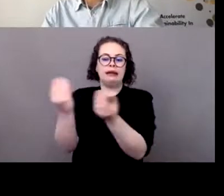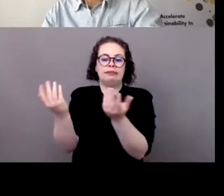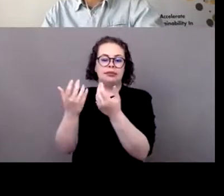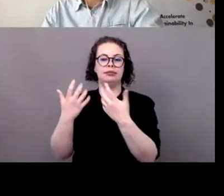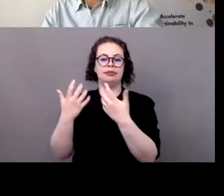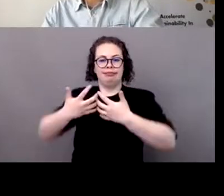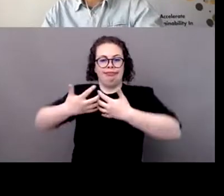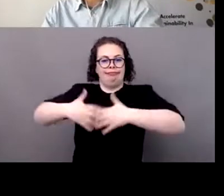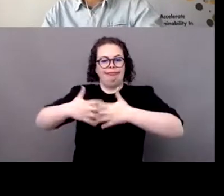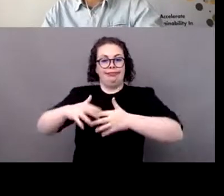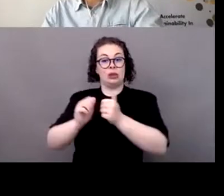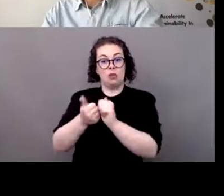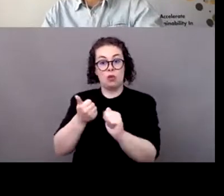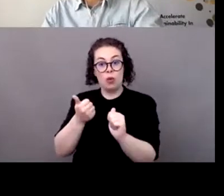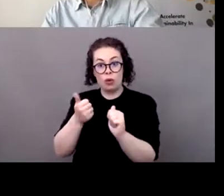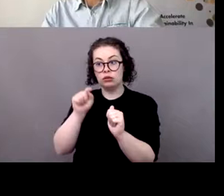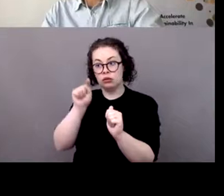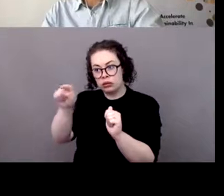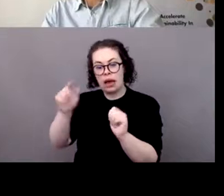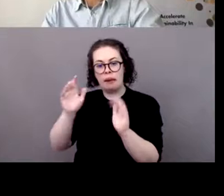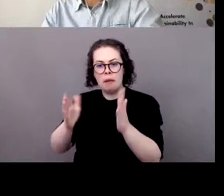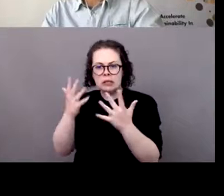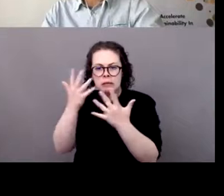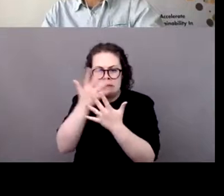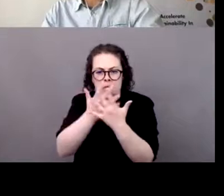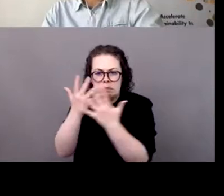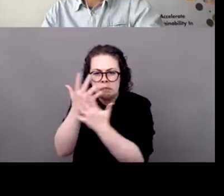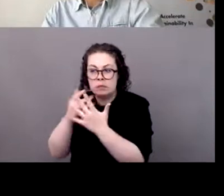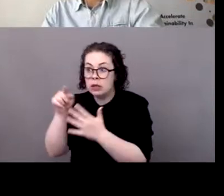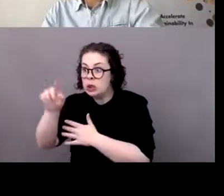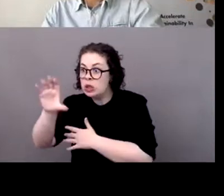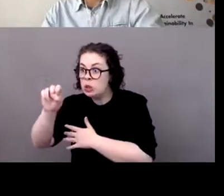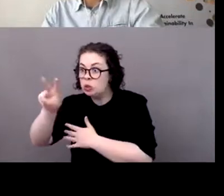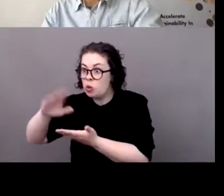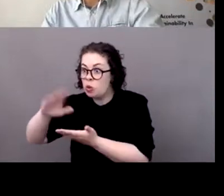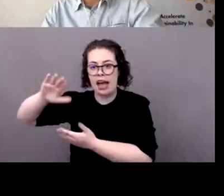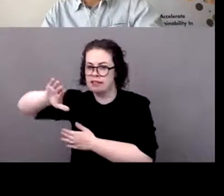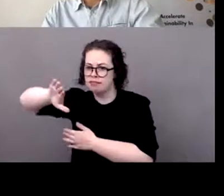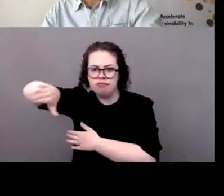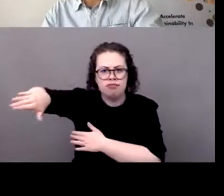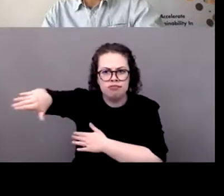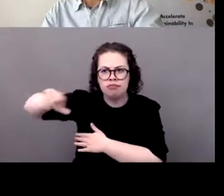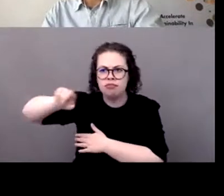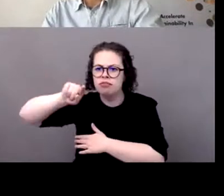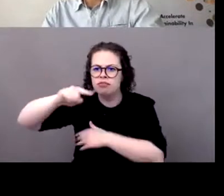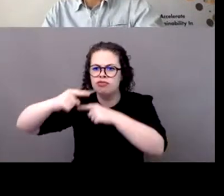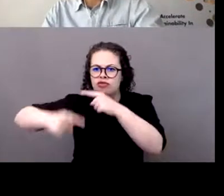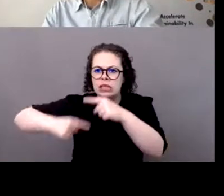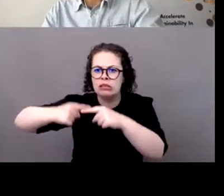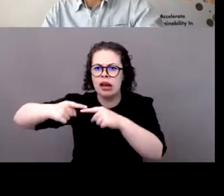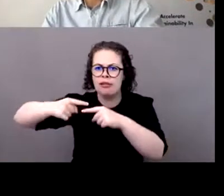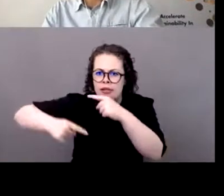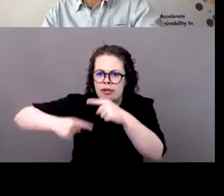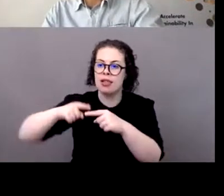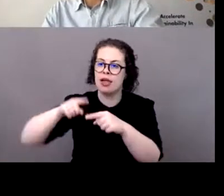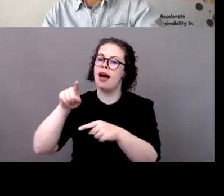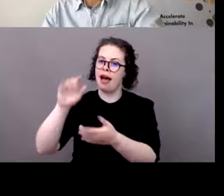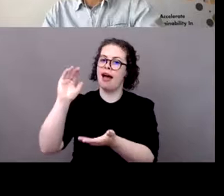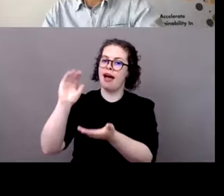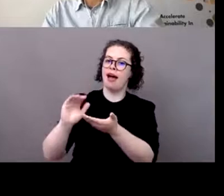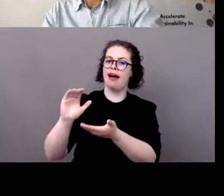And moving away from what's under the direct control of an organization, there's eventually going to be a point where some emissions are unavoidable.